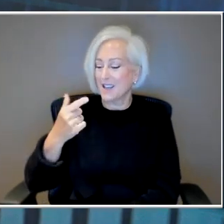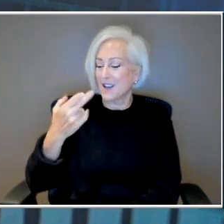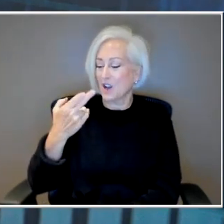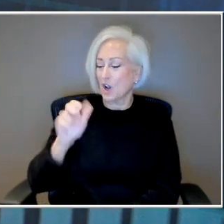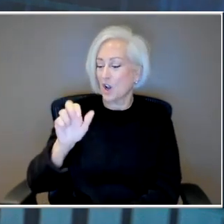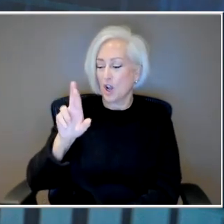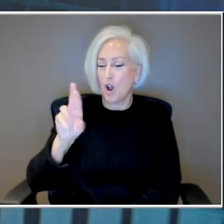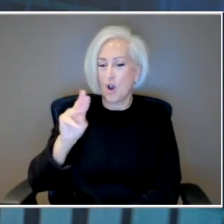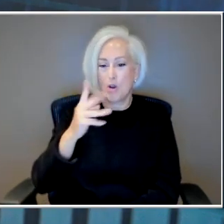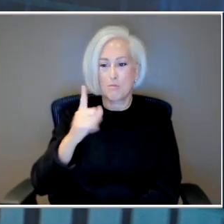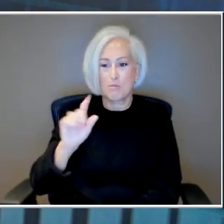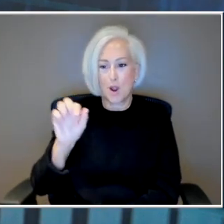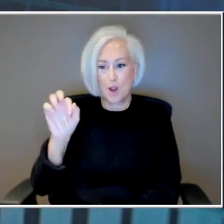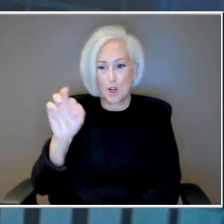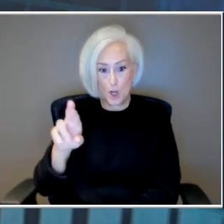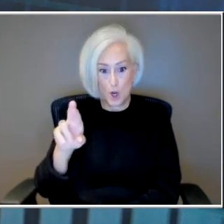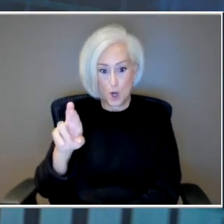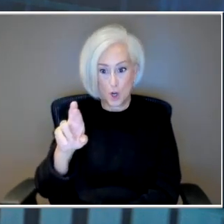pretty good?